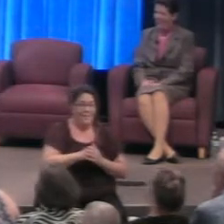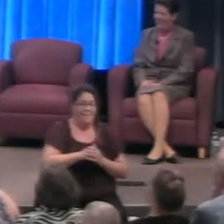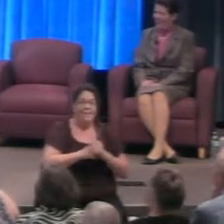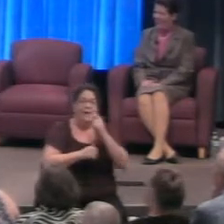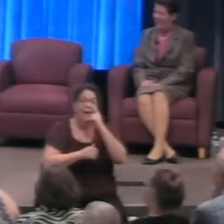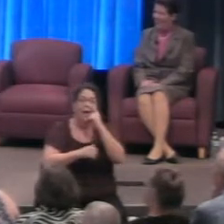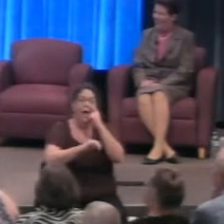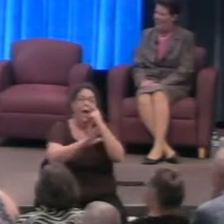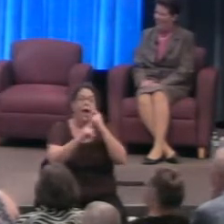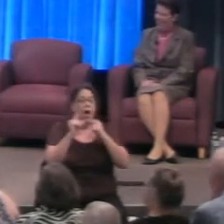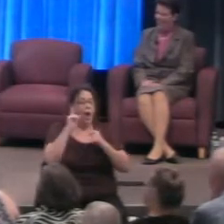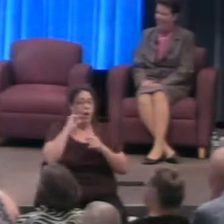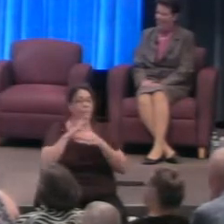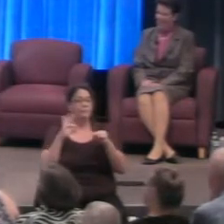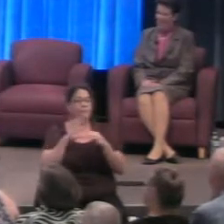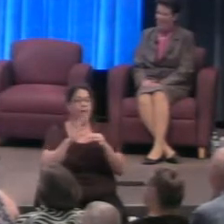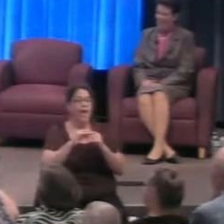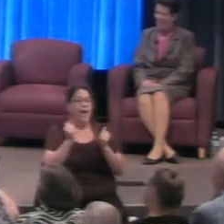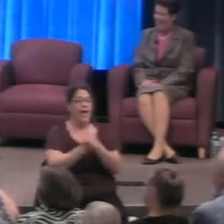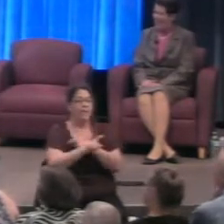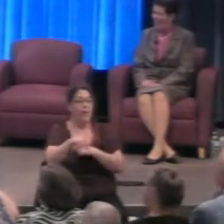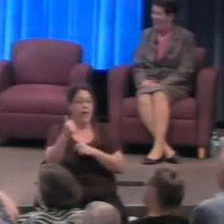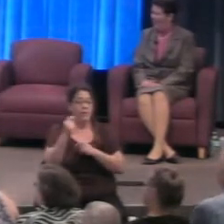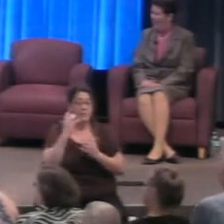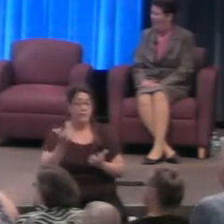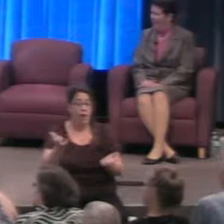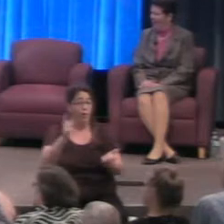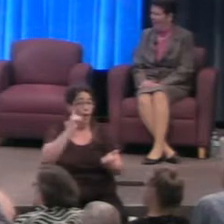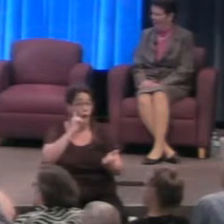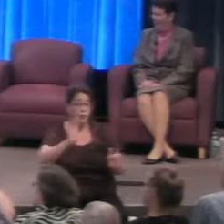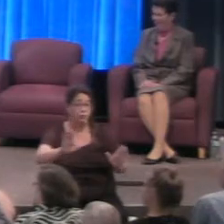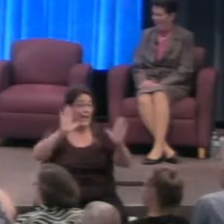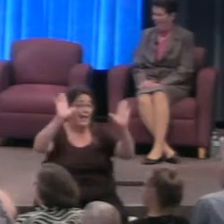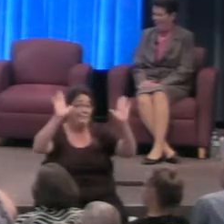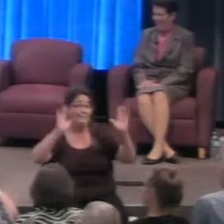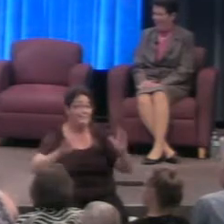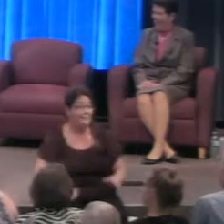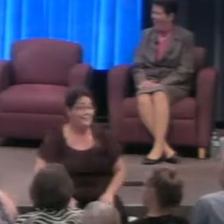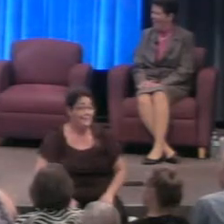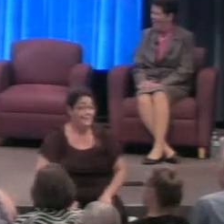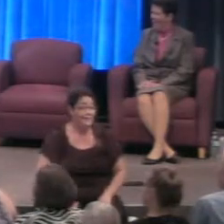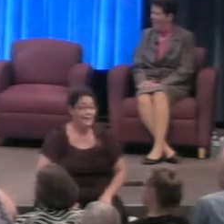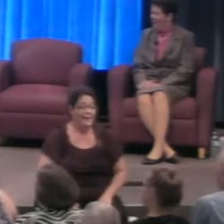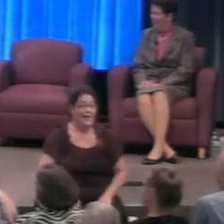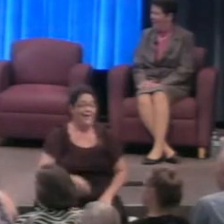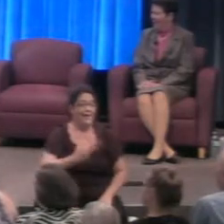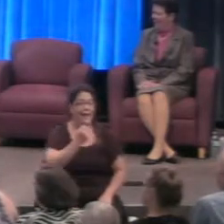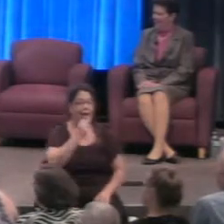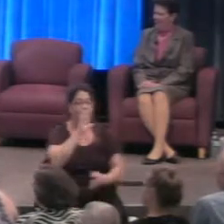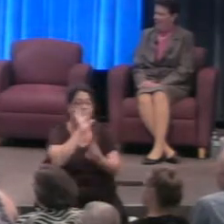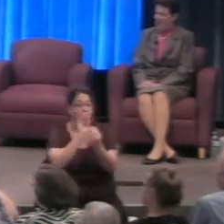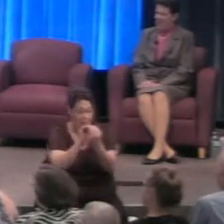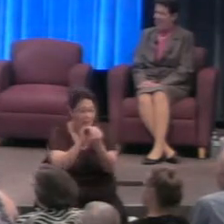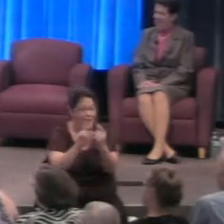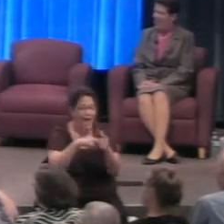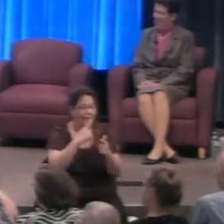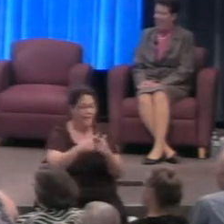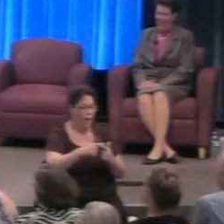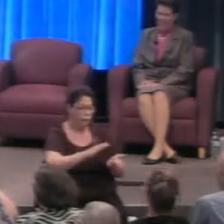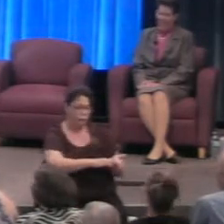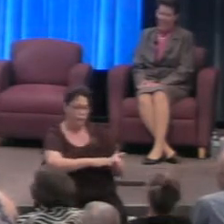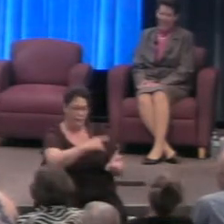But I'm told everyone else thought it was great. And the rest is history. Good on you,